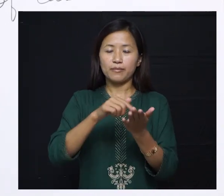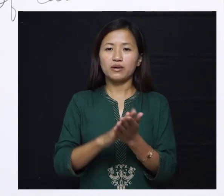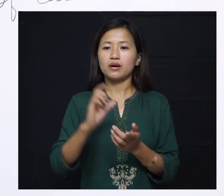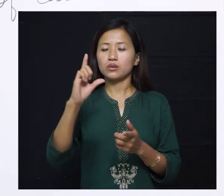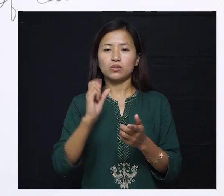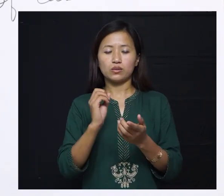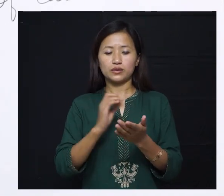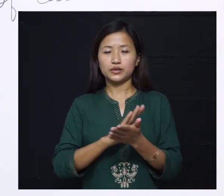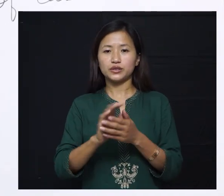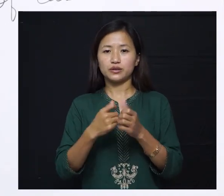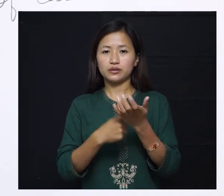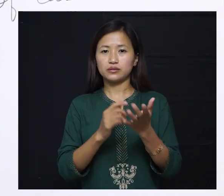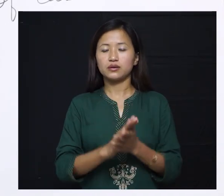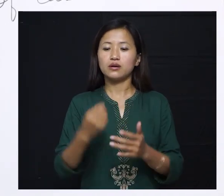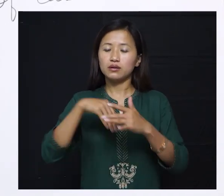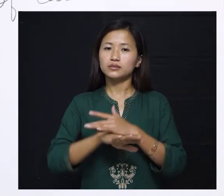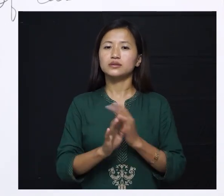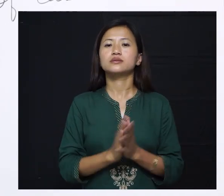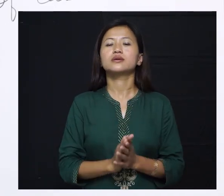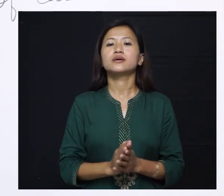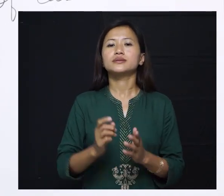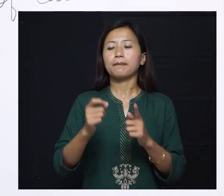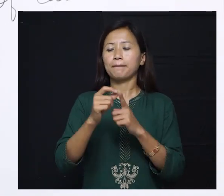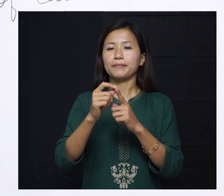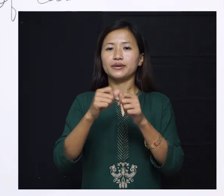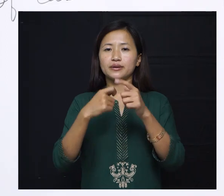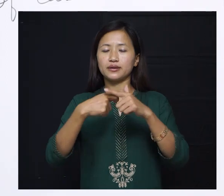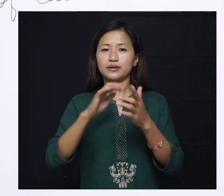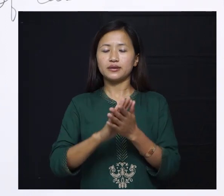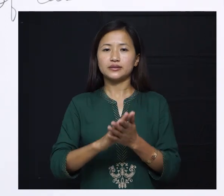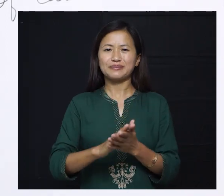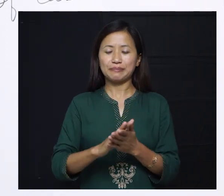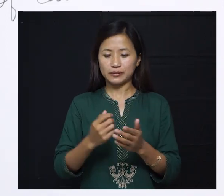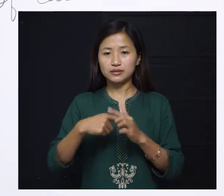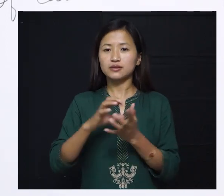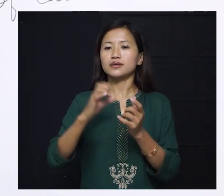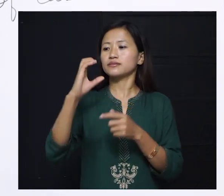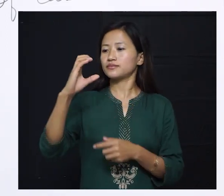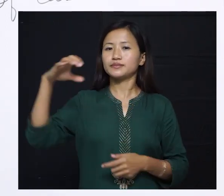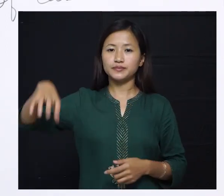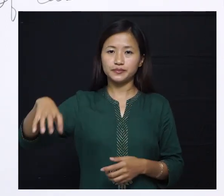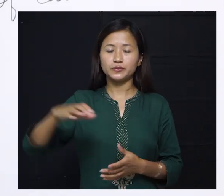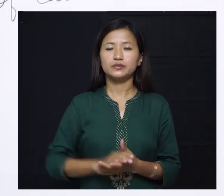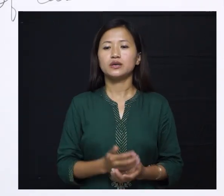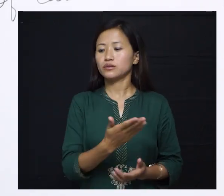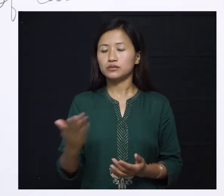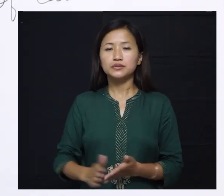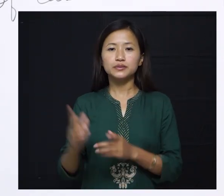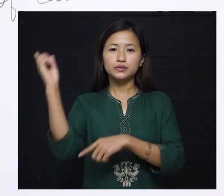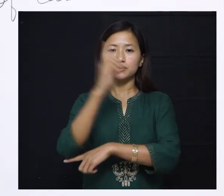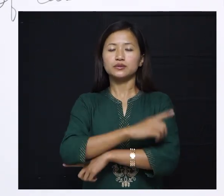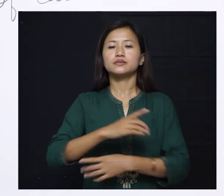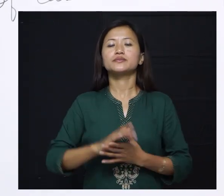Lahore. Now Lahore has come under the Pakistan country, all right? So those days, we all know